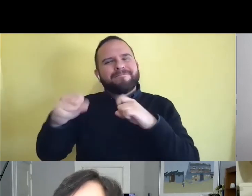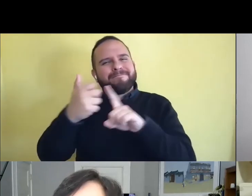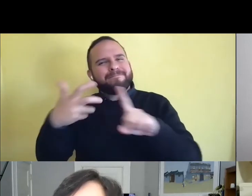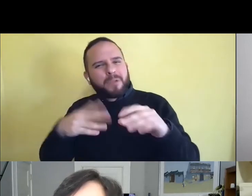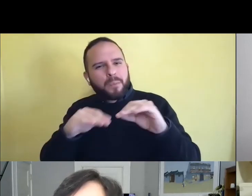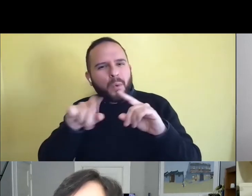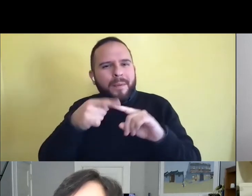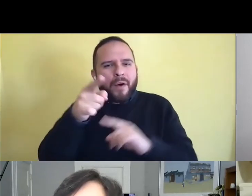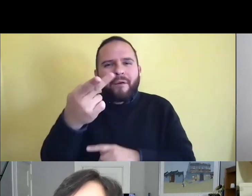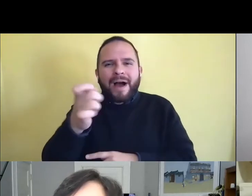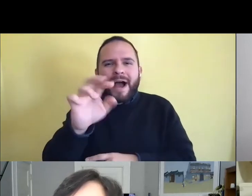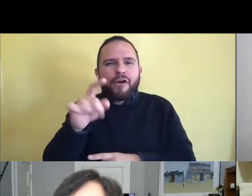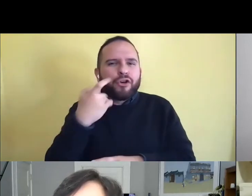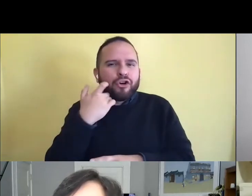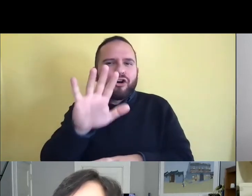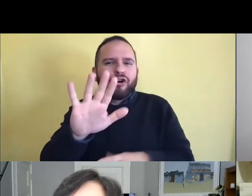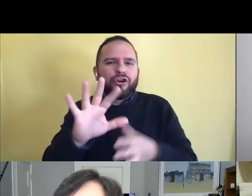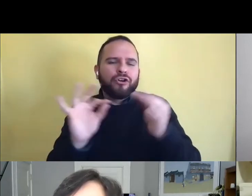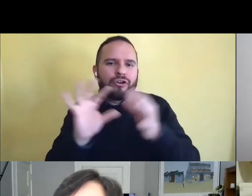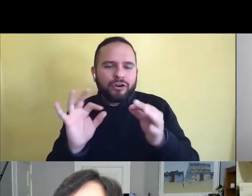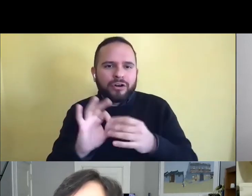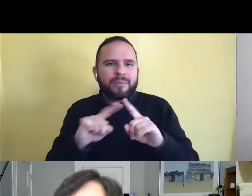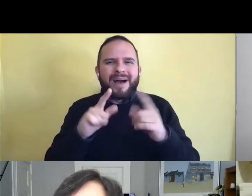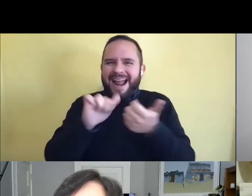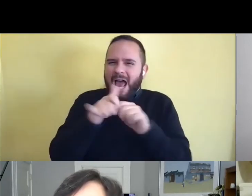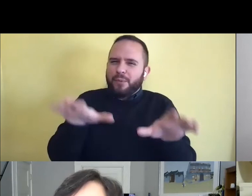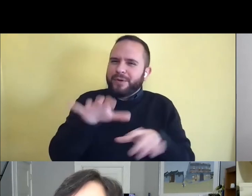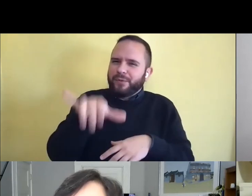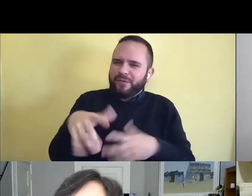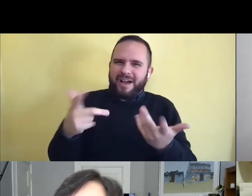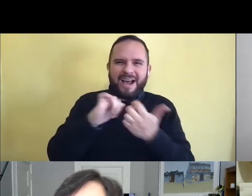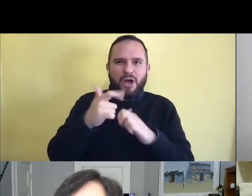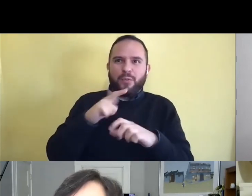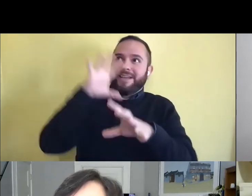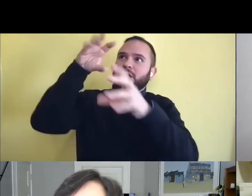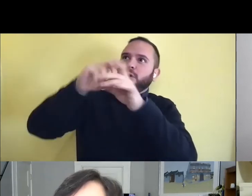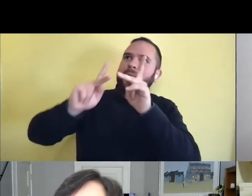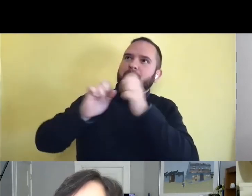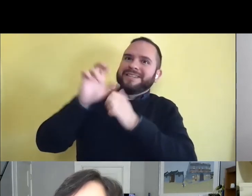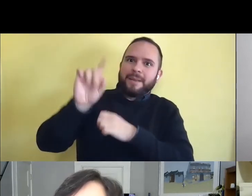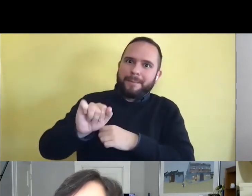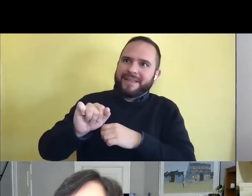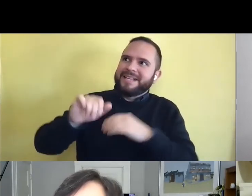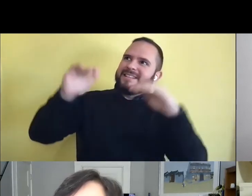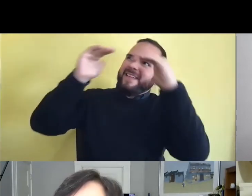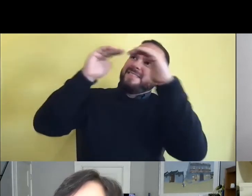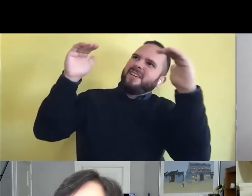you facilitate more representation at the level? Can we create individuals with disabilities or Kessler seal of approval,